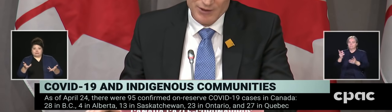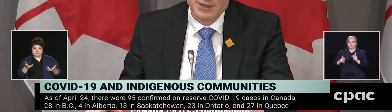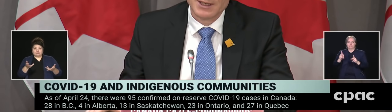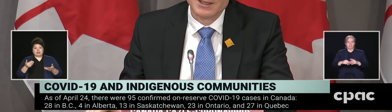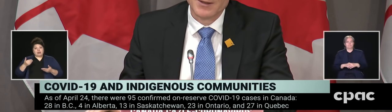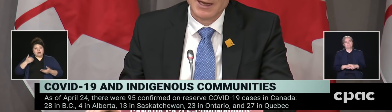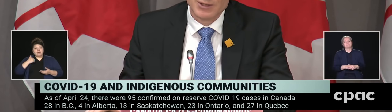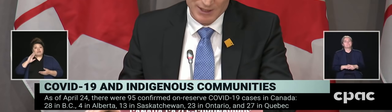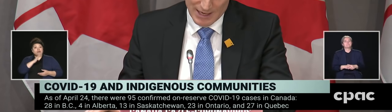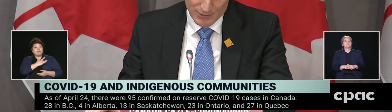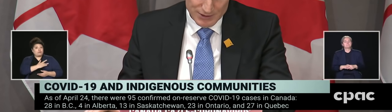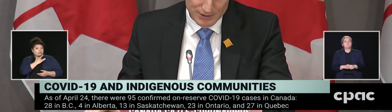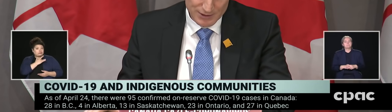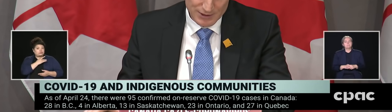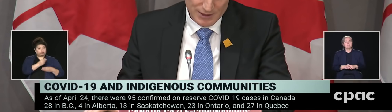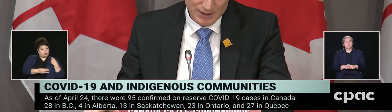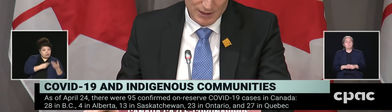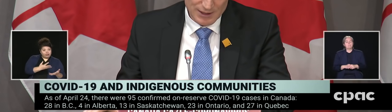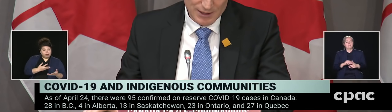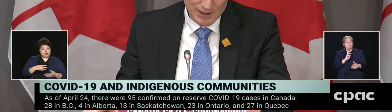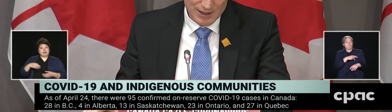territories, 160,000 gowns,